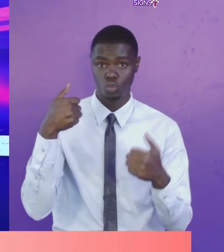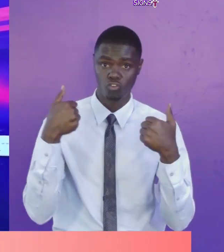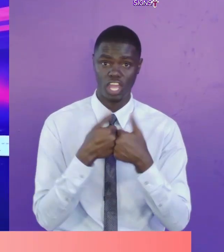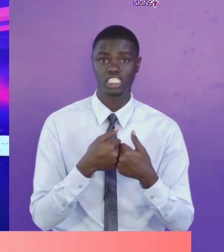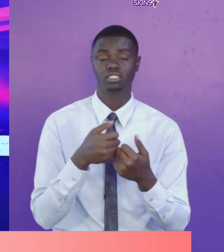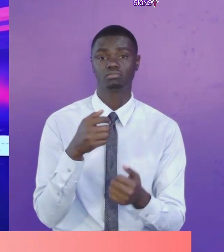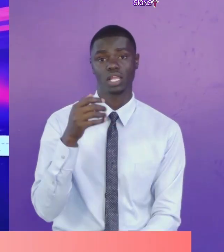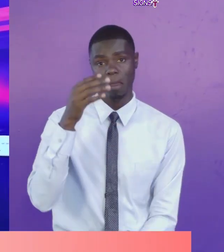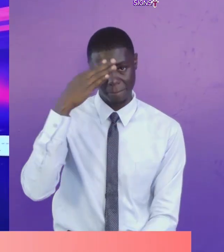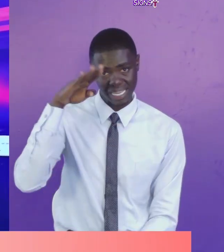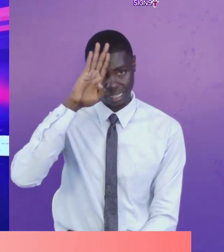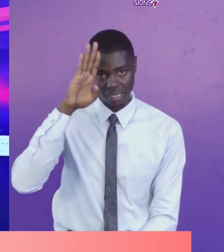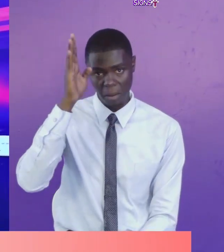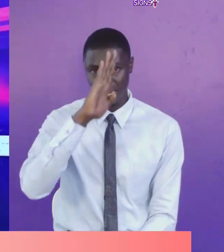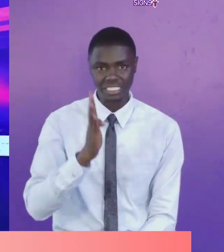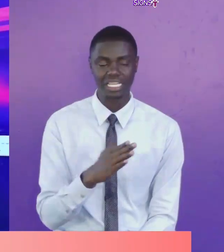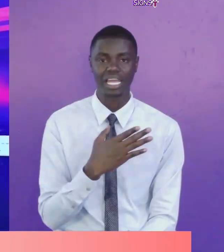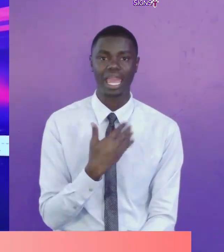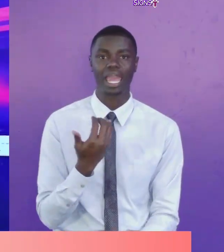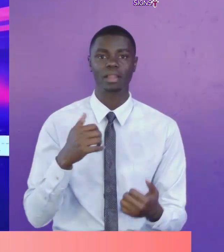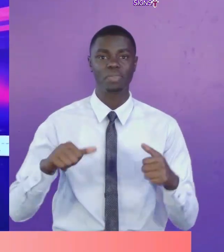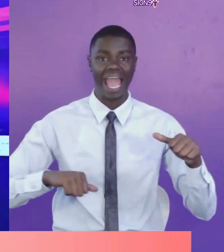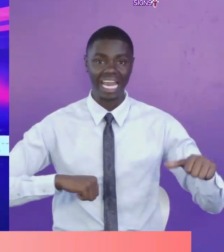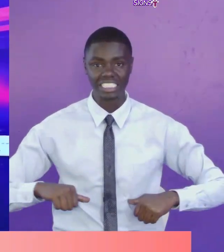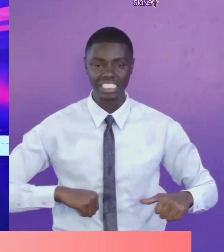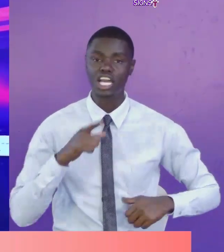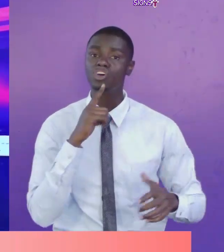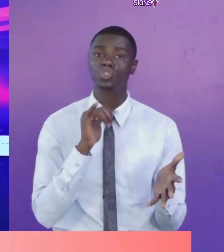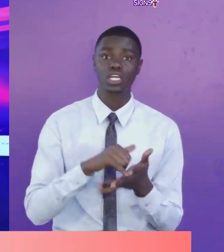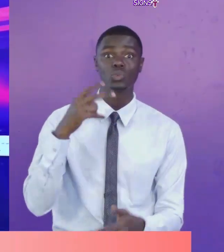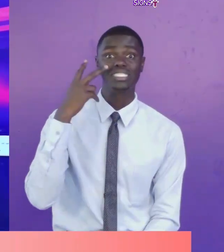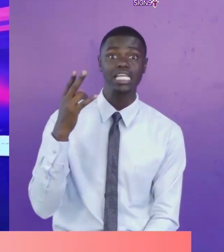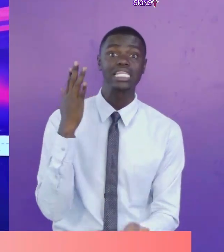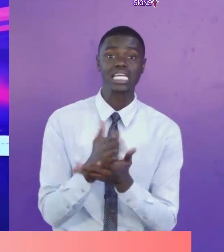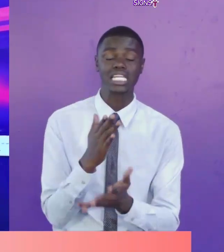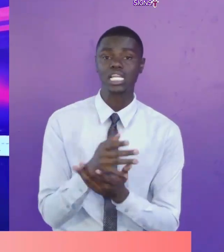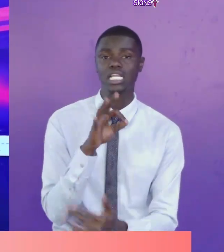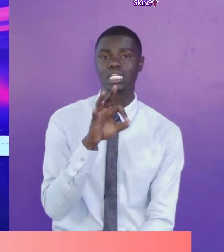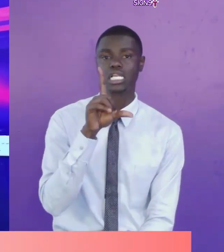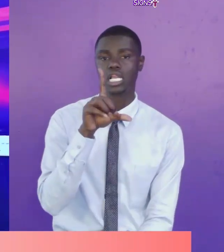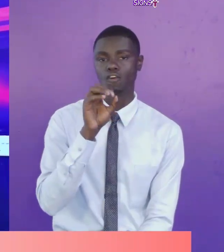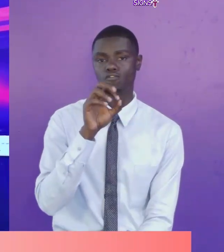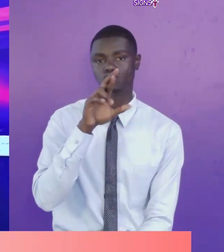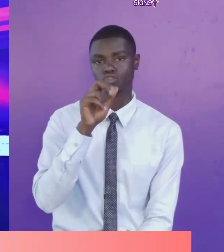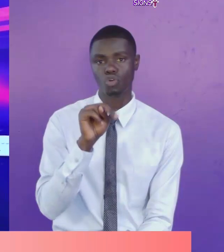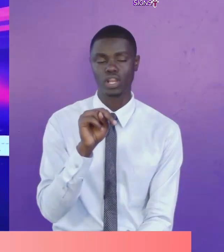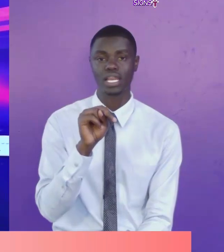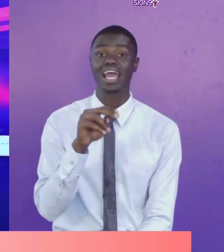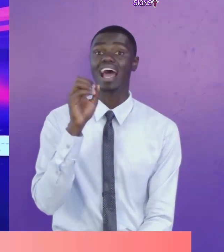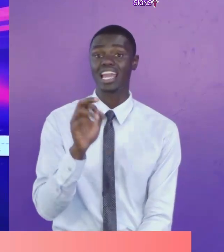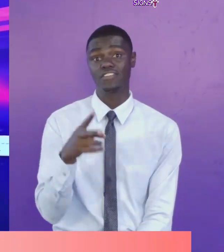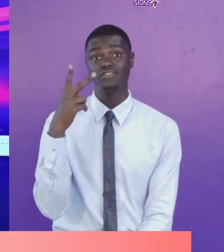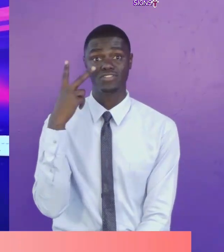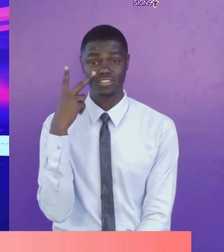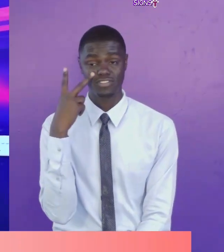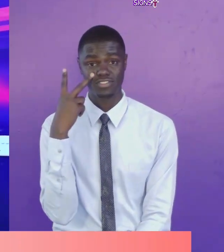of Brazil and Argentina so that I see the real Florian Wirtz. Will he score? But if he scores again, I will look who gave him the